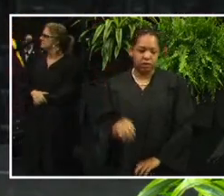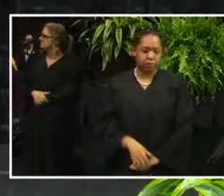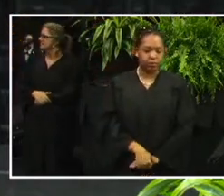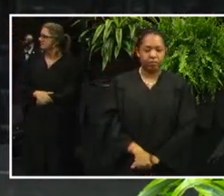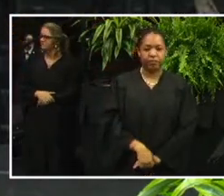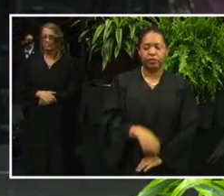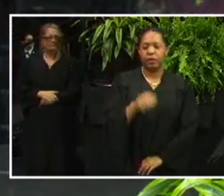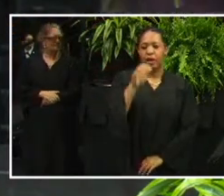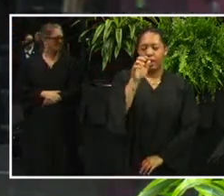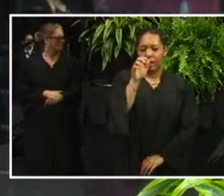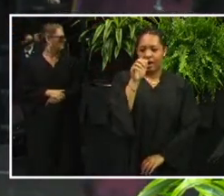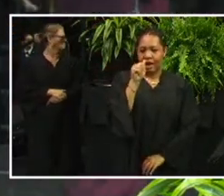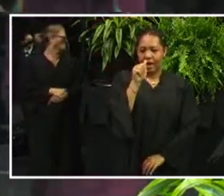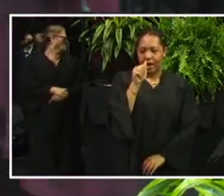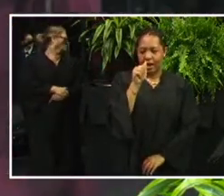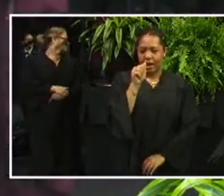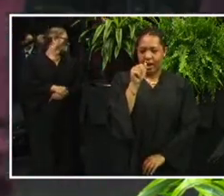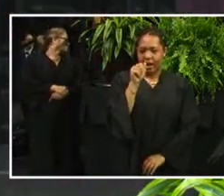Aaron Nathaniel Young.